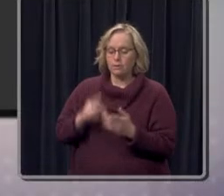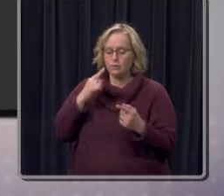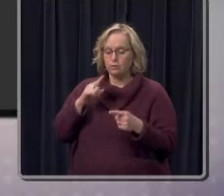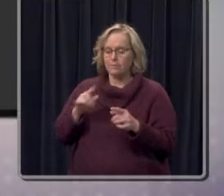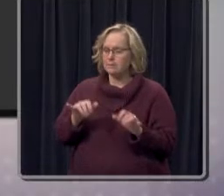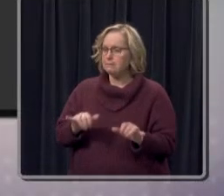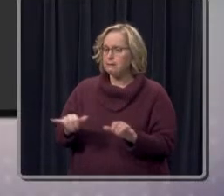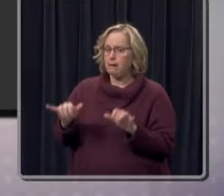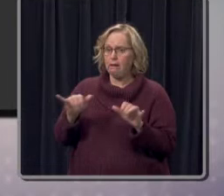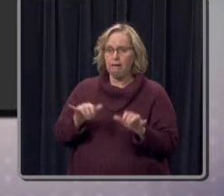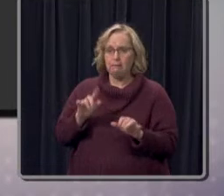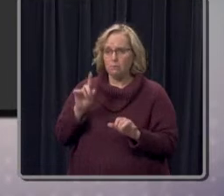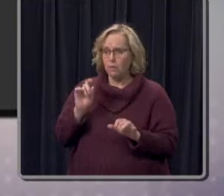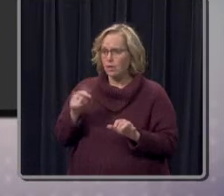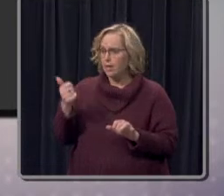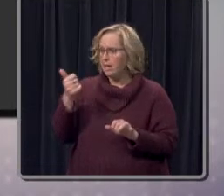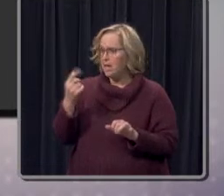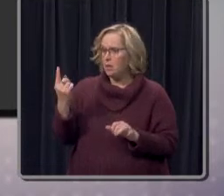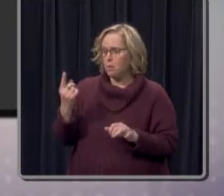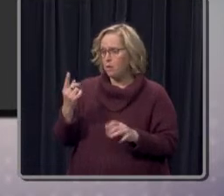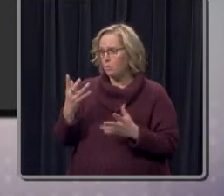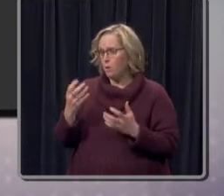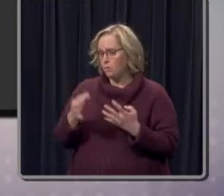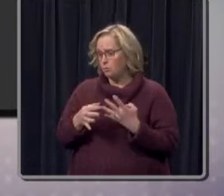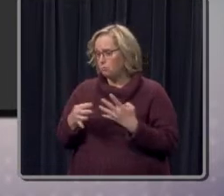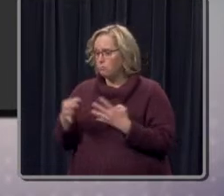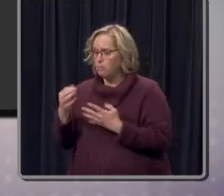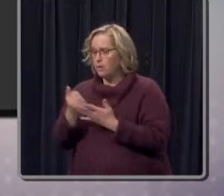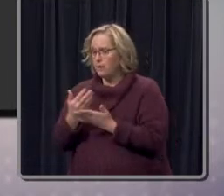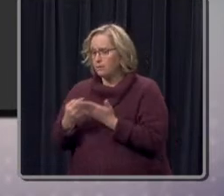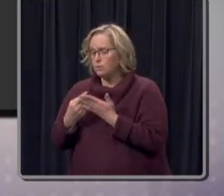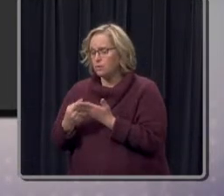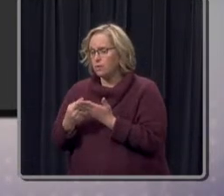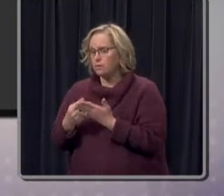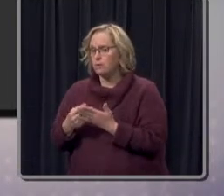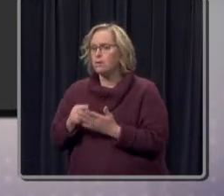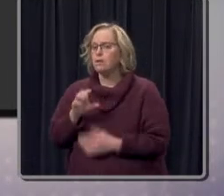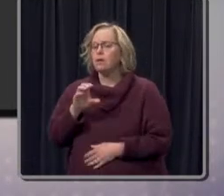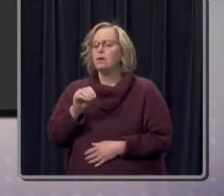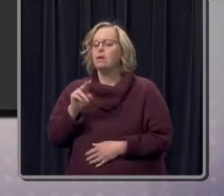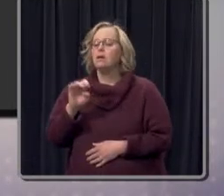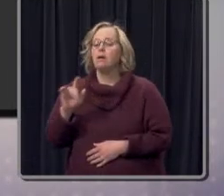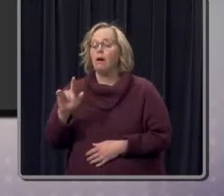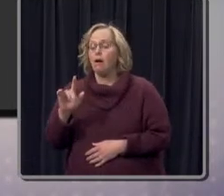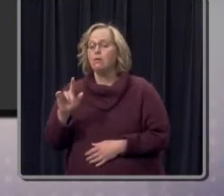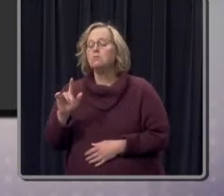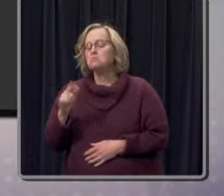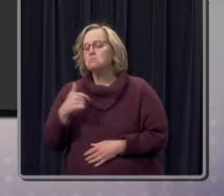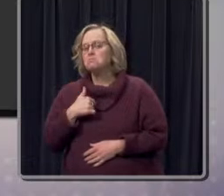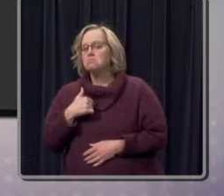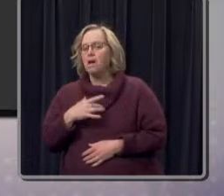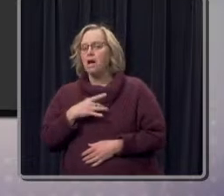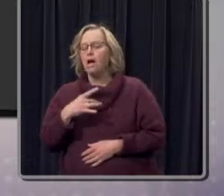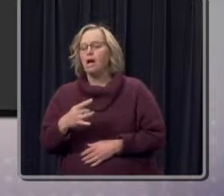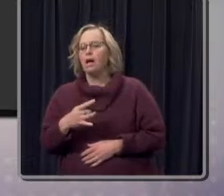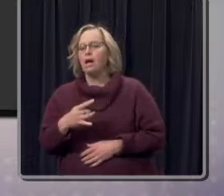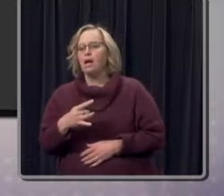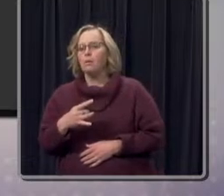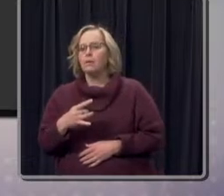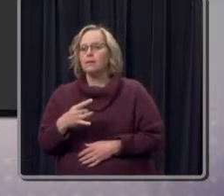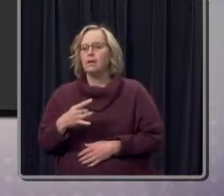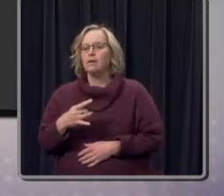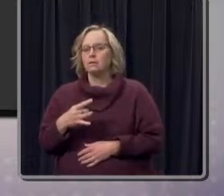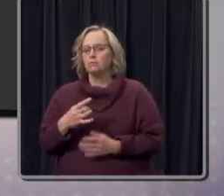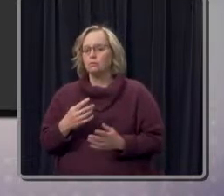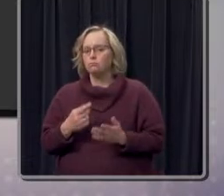any questions on any of these items? I would, if it's okay. Like, I know in the community